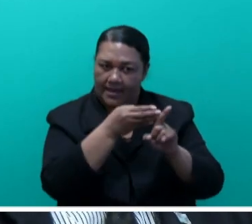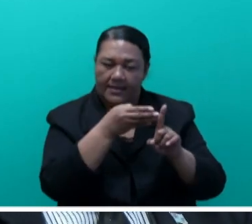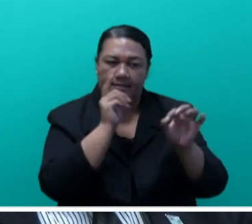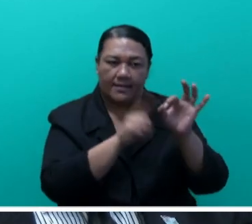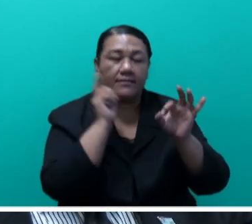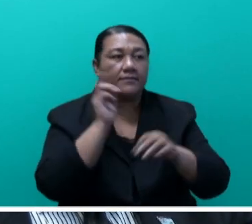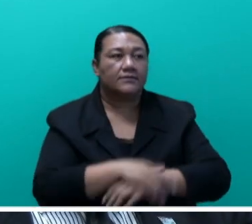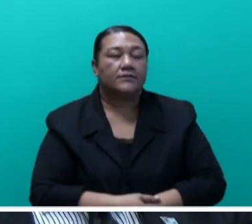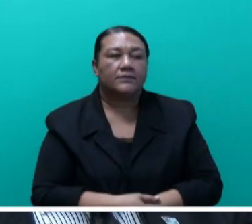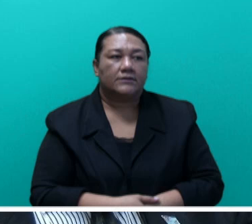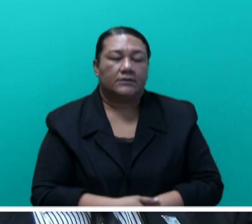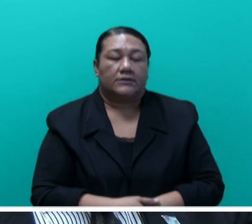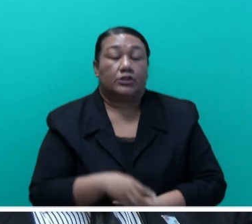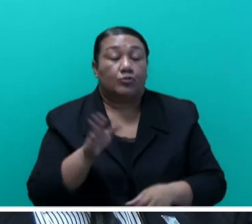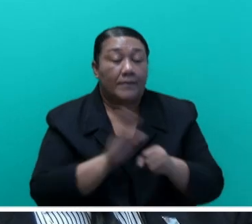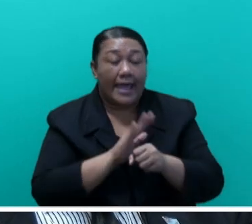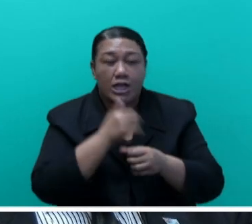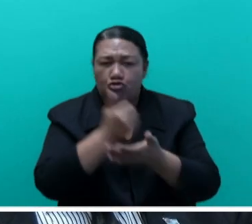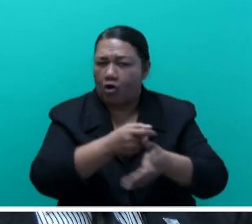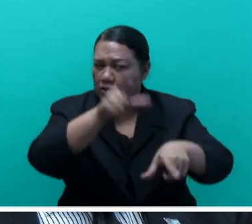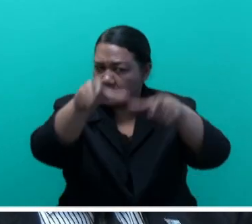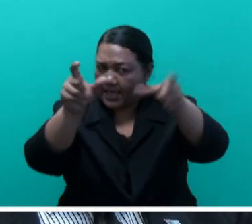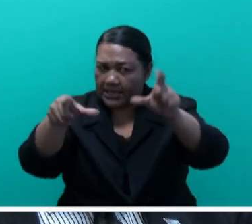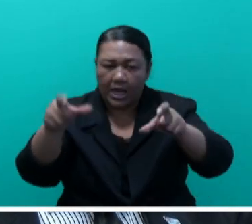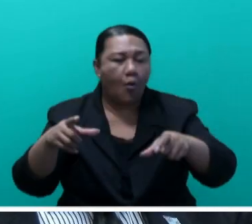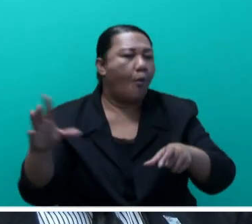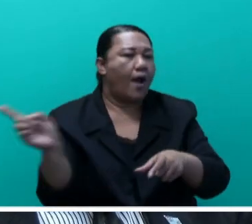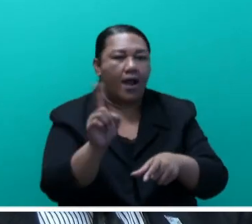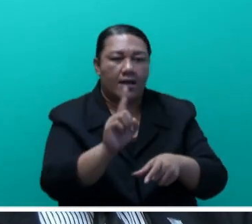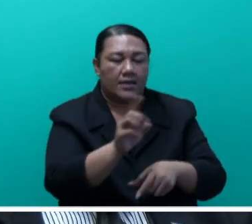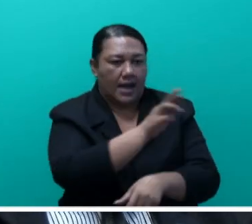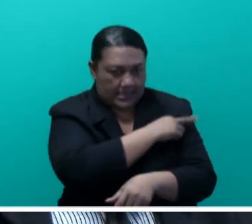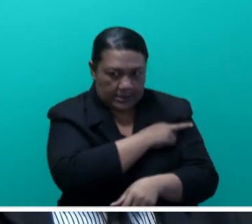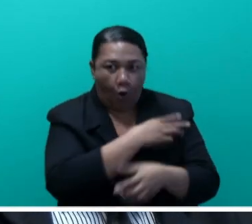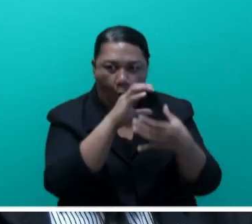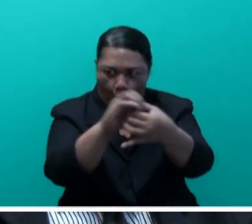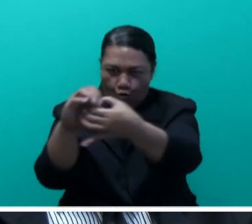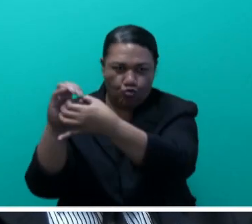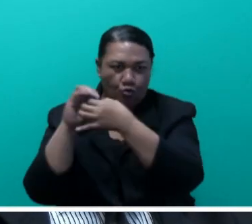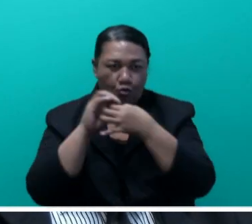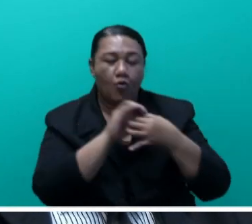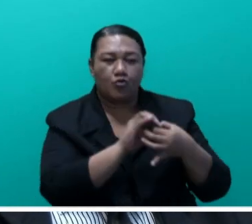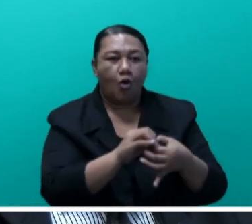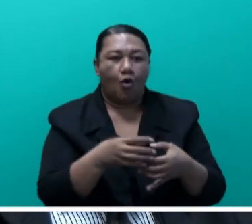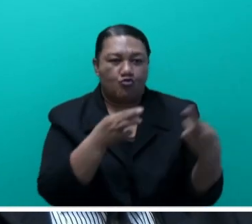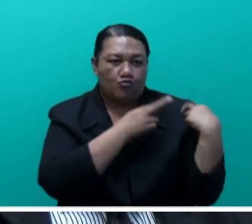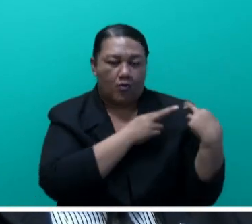transparency and will ensure that all stakeholders are held accountable for their roles in the implementation of the